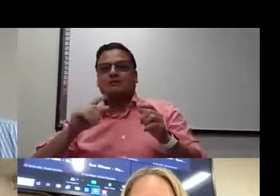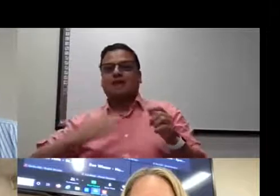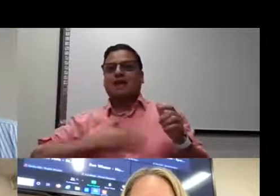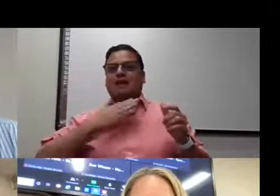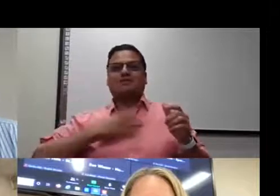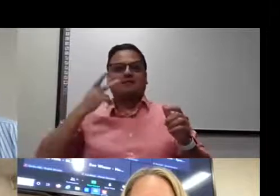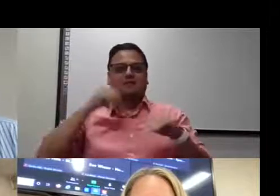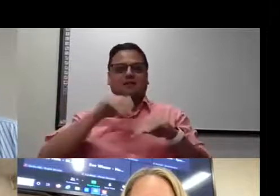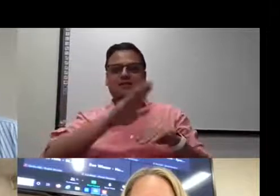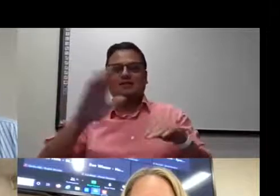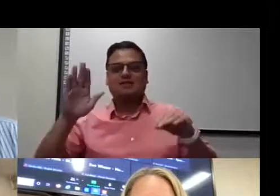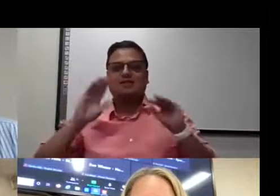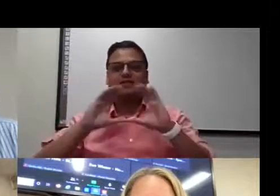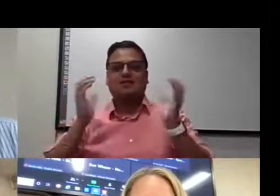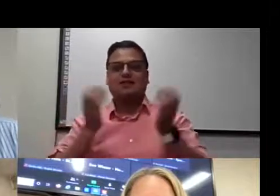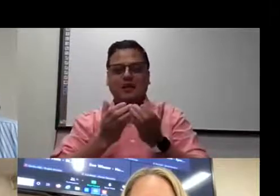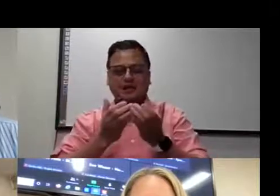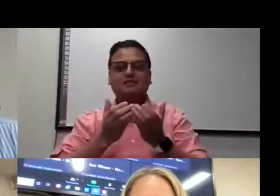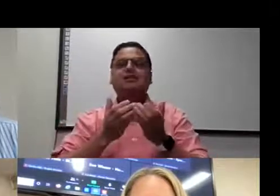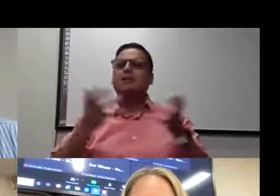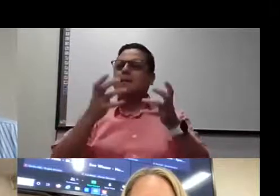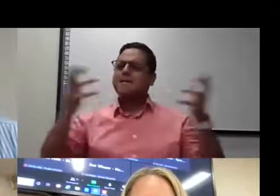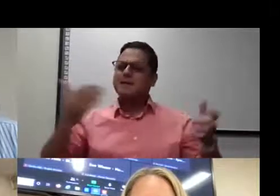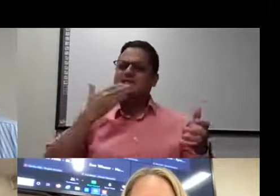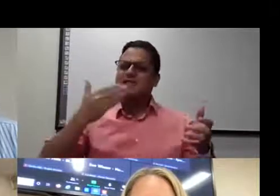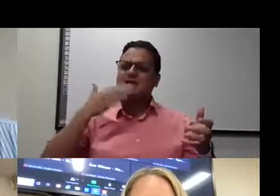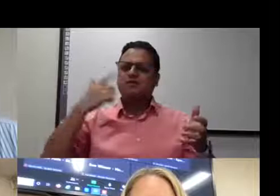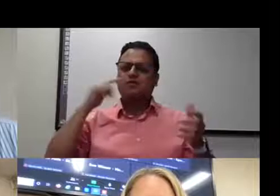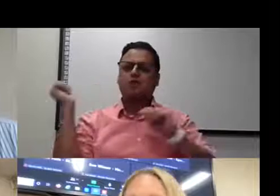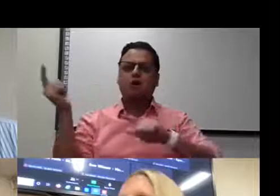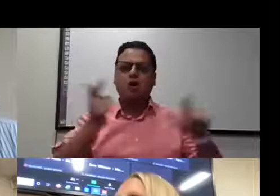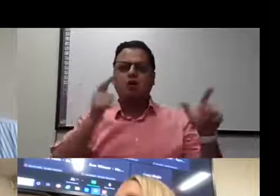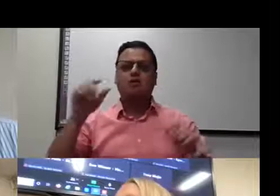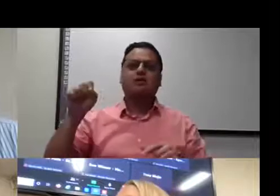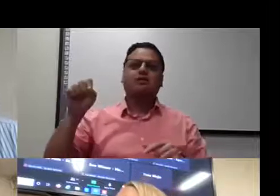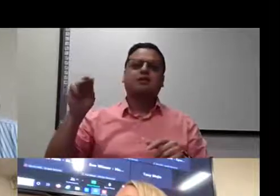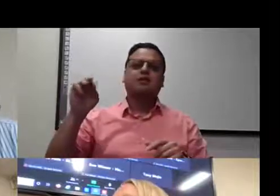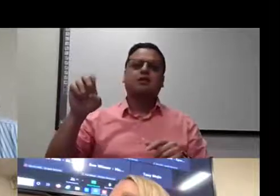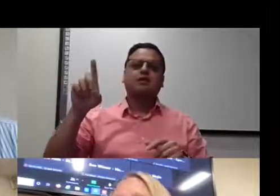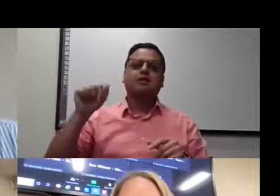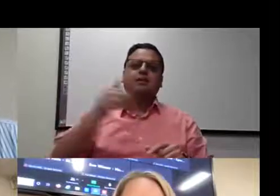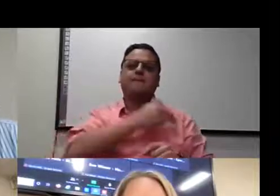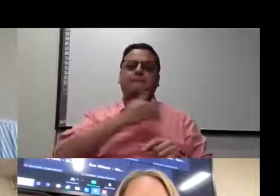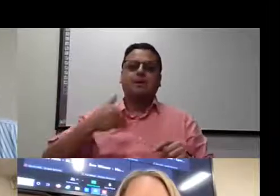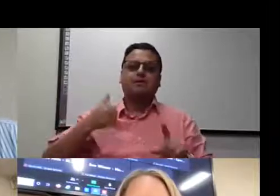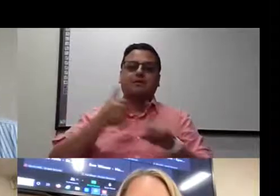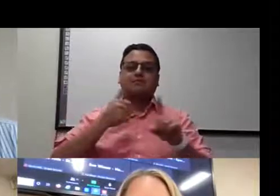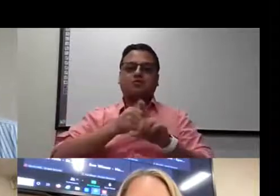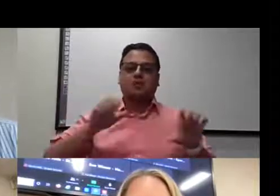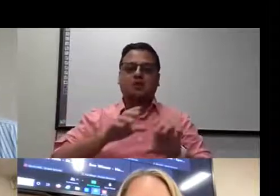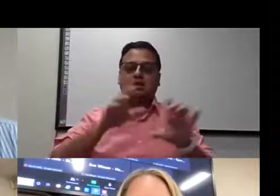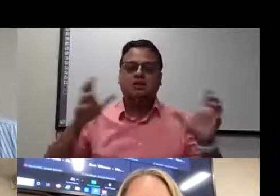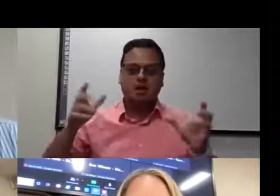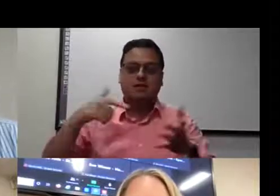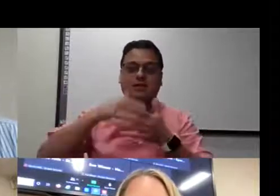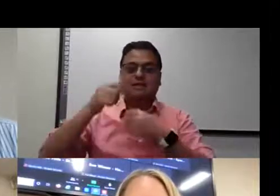in their classrooms. A huge thank you to all of our SMETA members who have done so much at the beginning of this year to